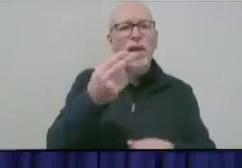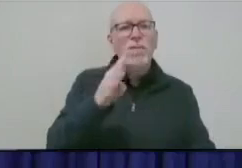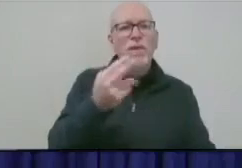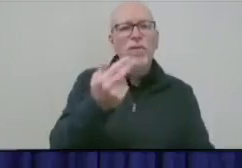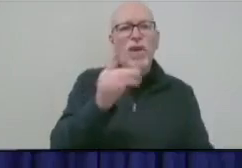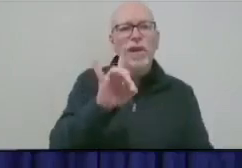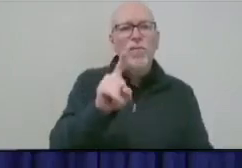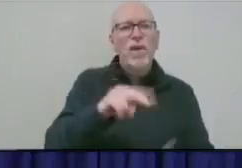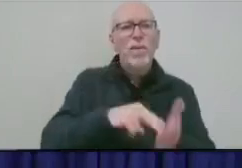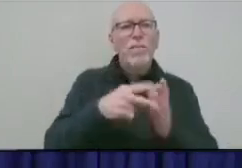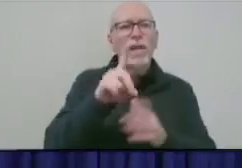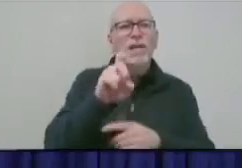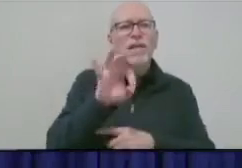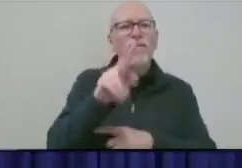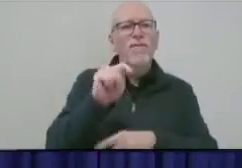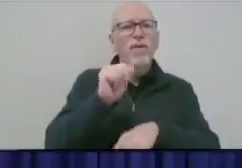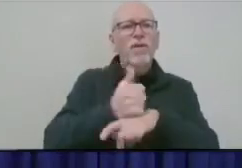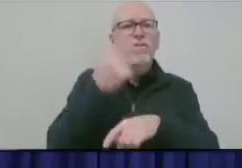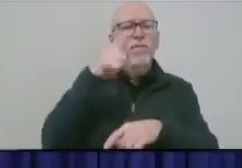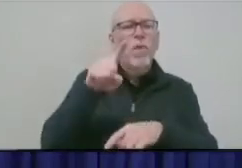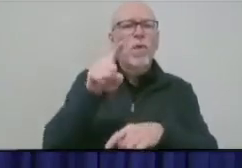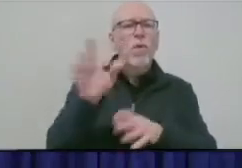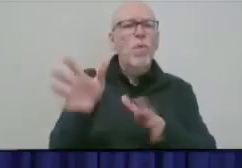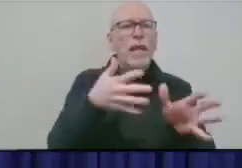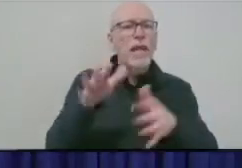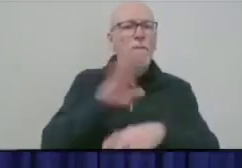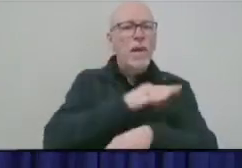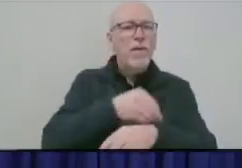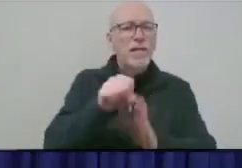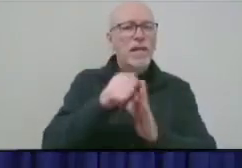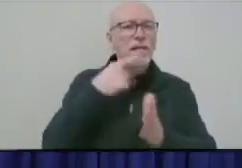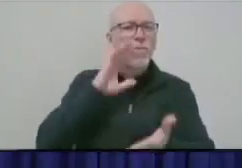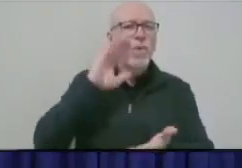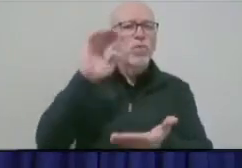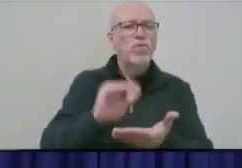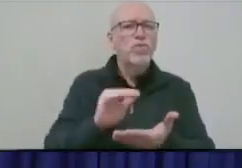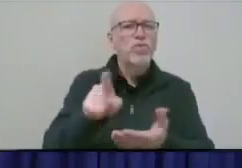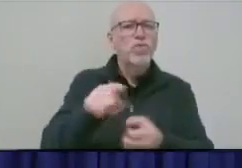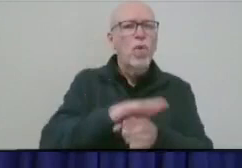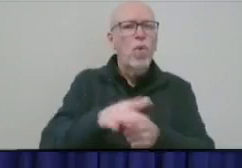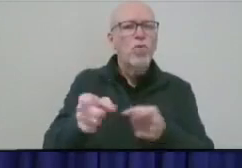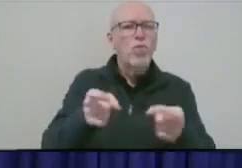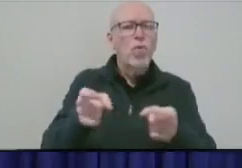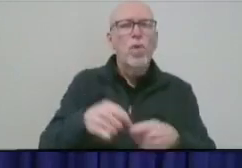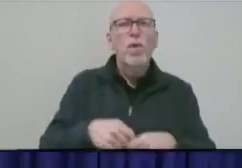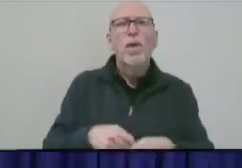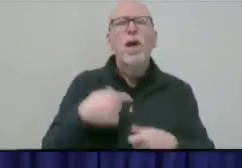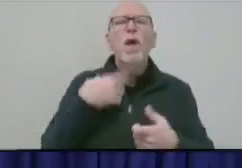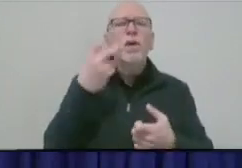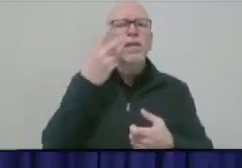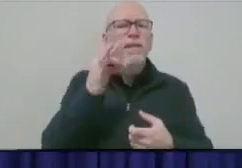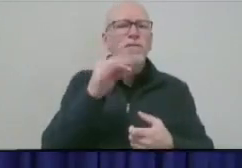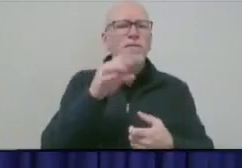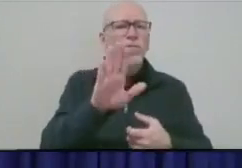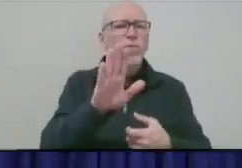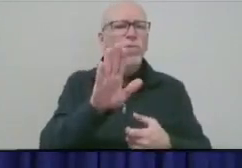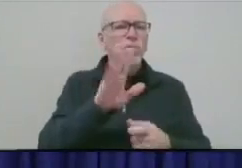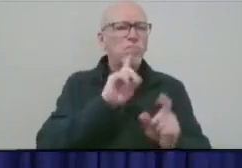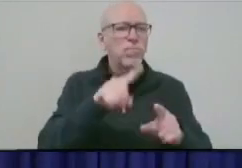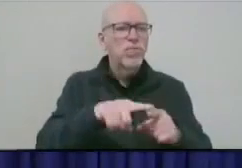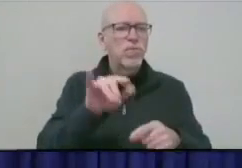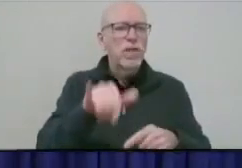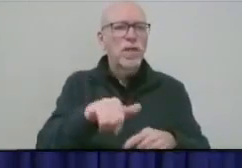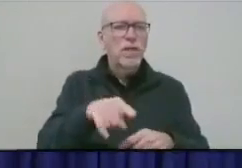establishes default standards for wind power in the state, saying it reduces local control. I wanted to see if I could get your reaction to